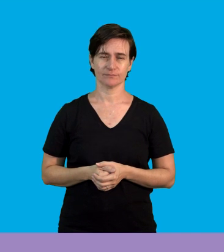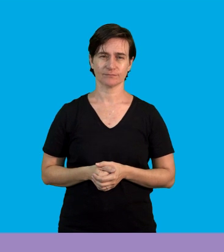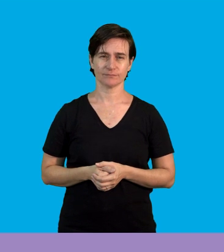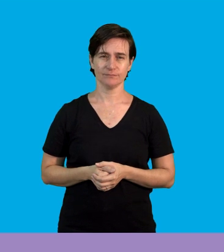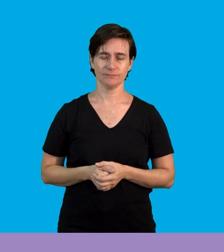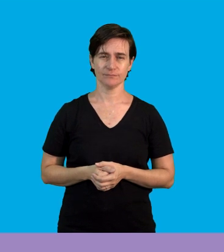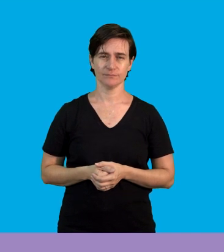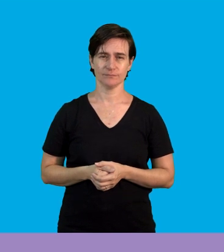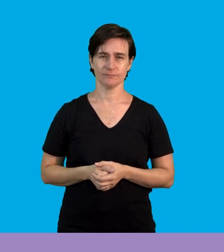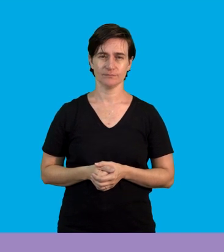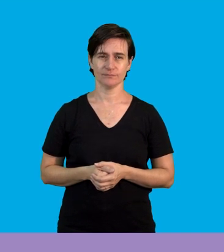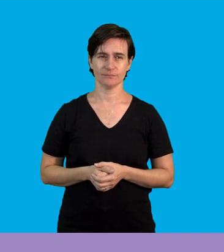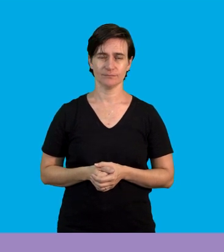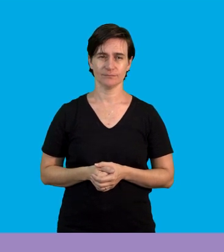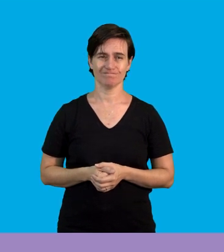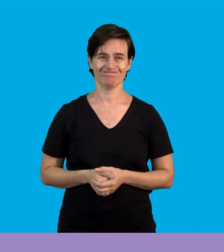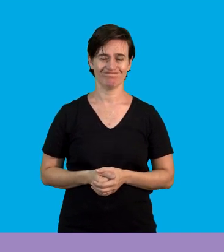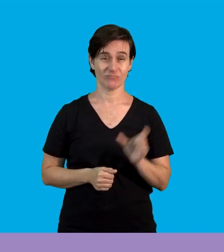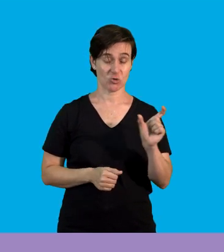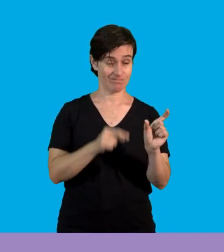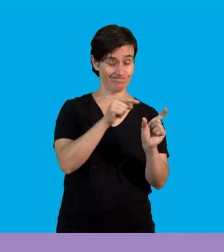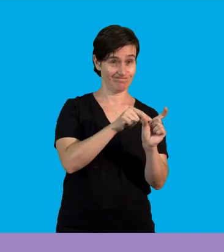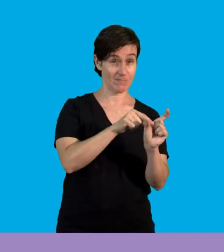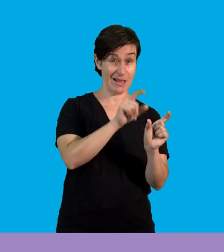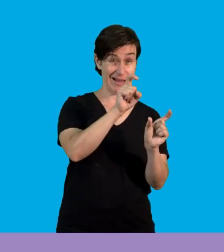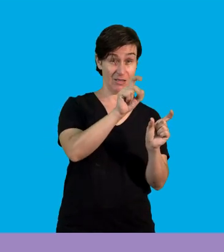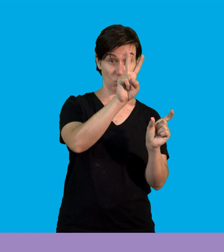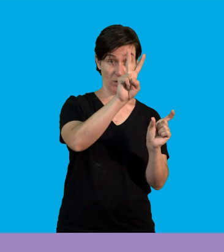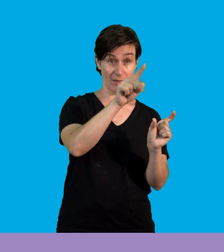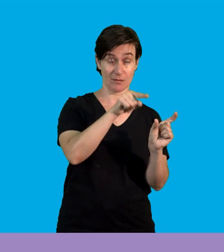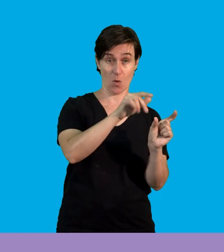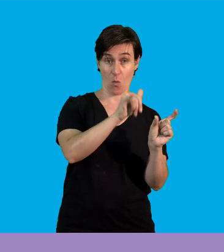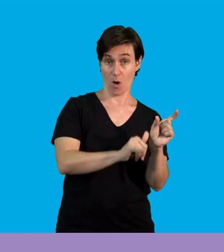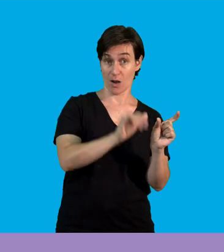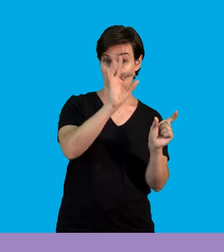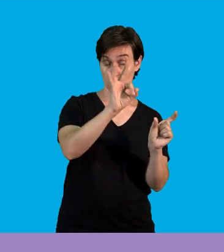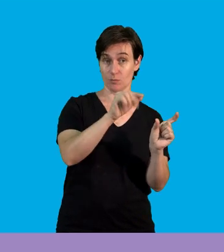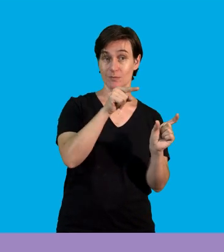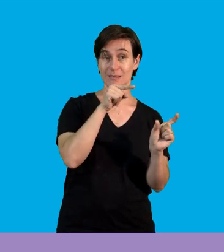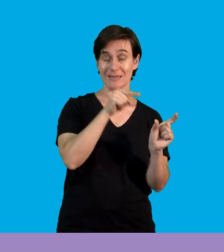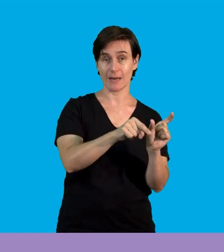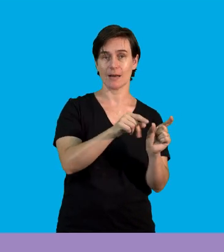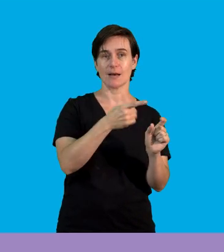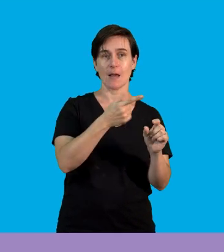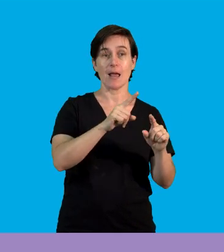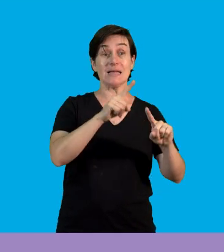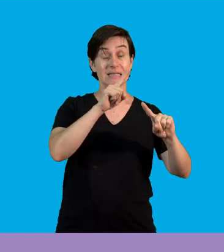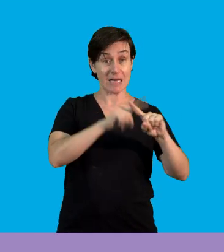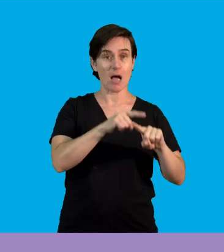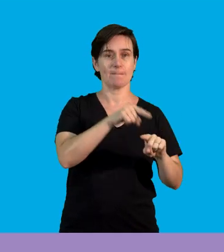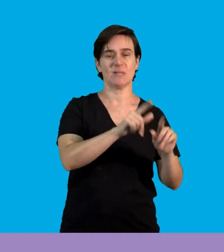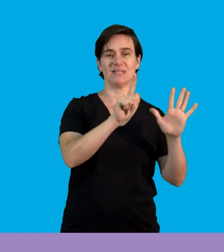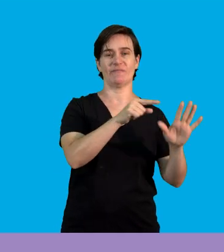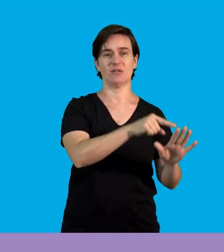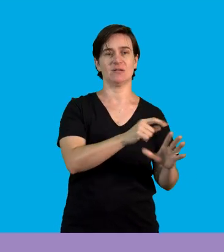When you look at the terms, you'd realize that x squared and y cubed are multiplied,